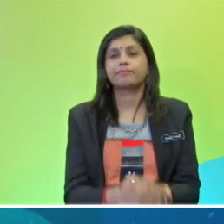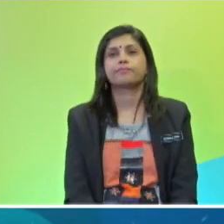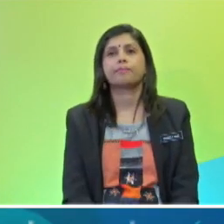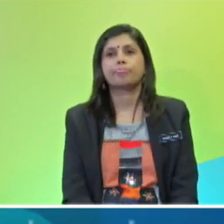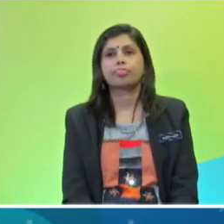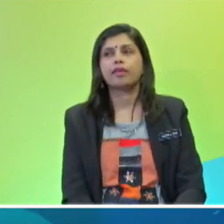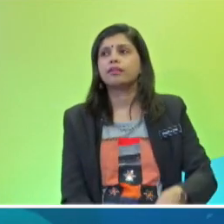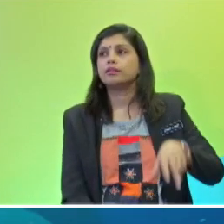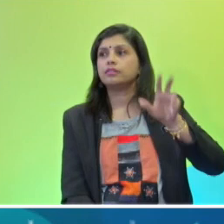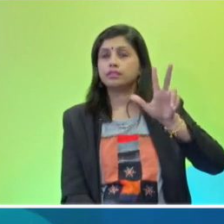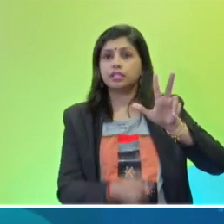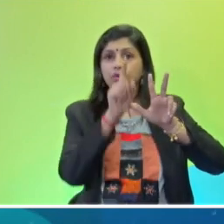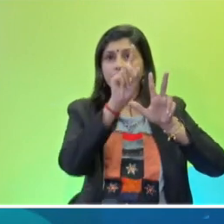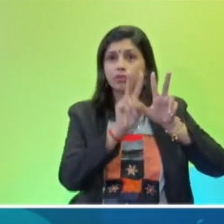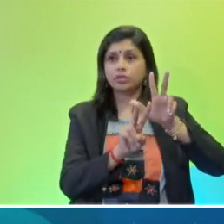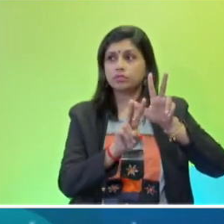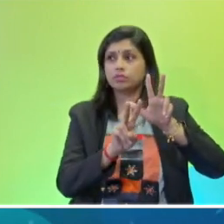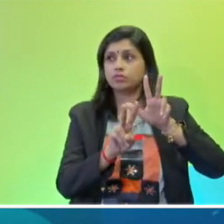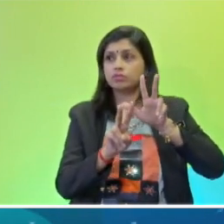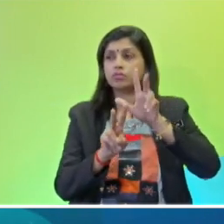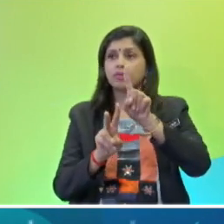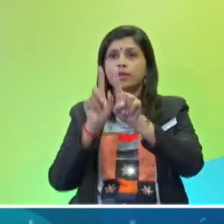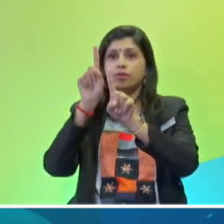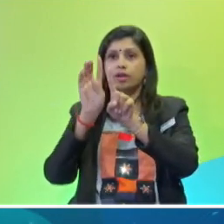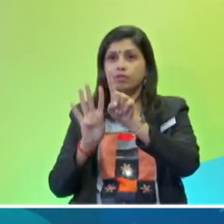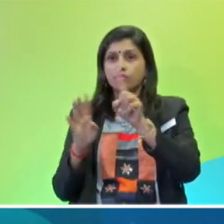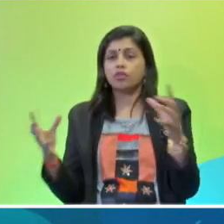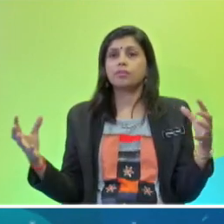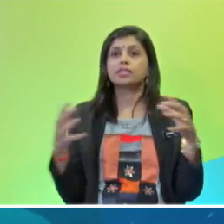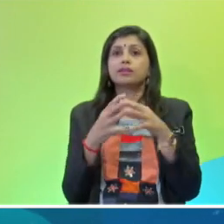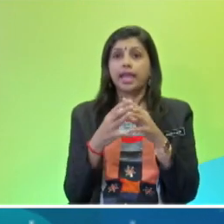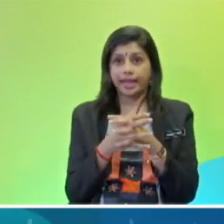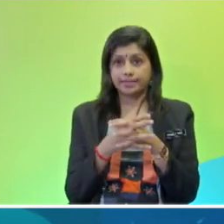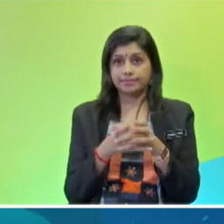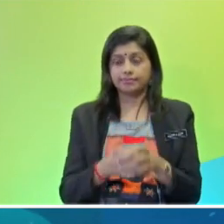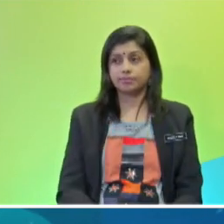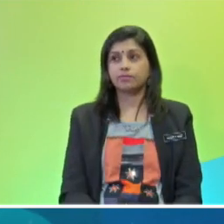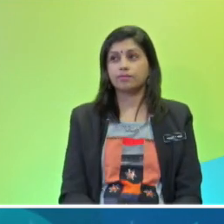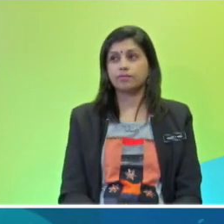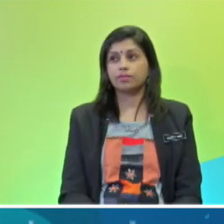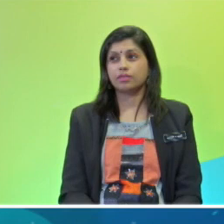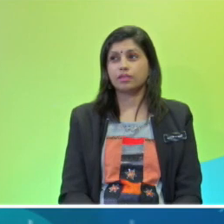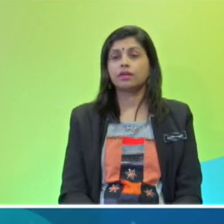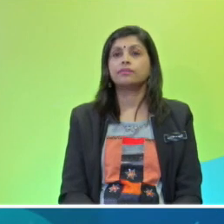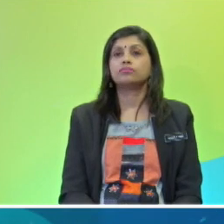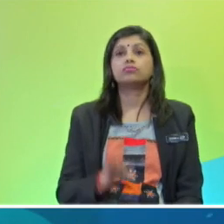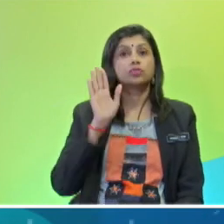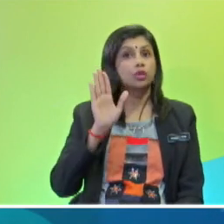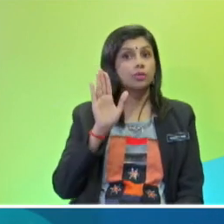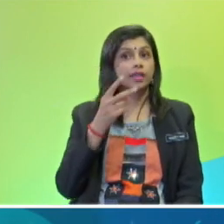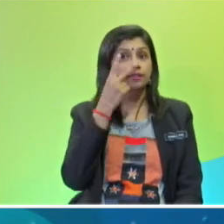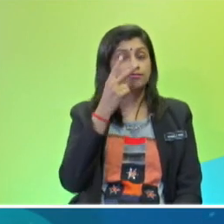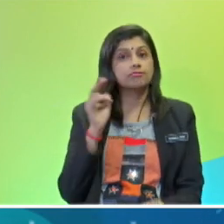operation. Okay, so first I'll have to somehow change the denominators to come. I'll show all my working after this. So